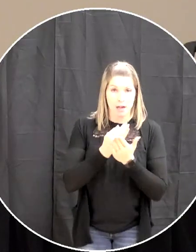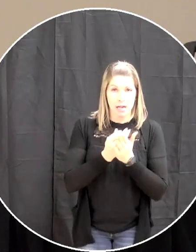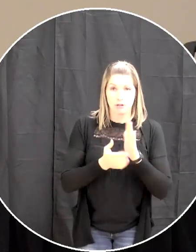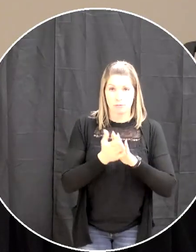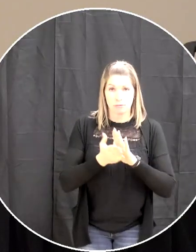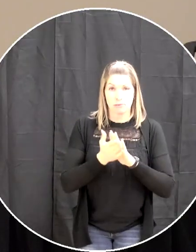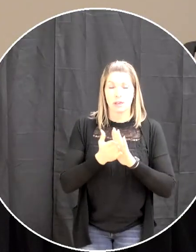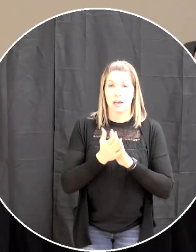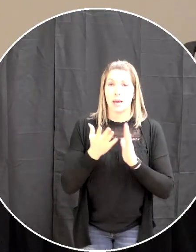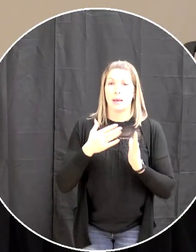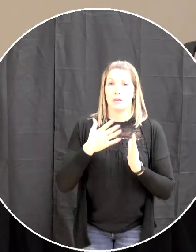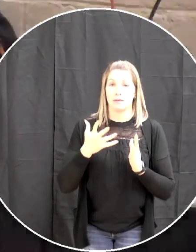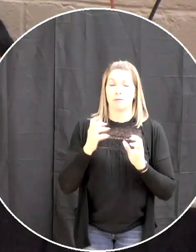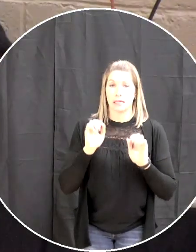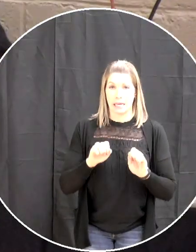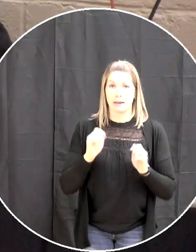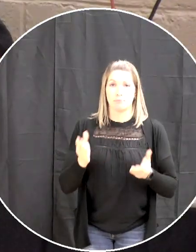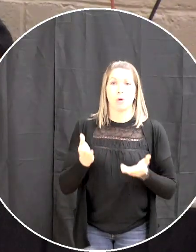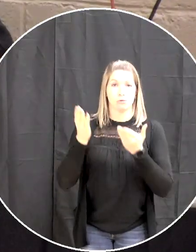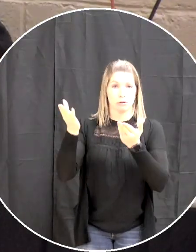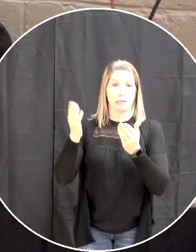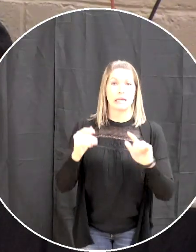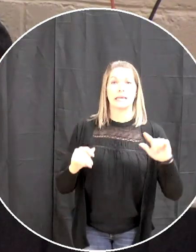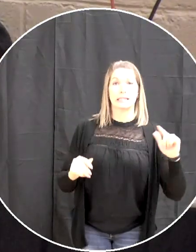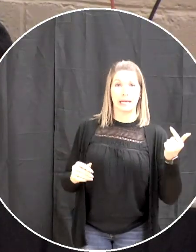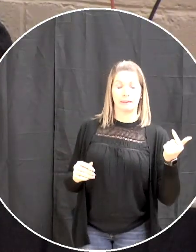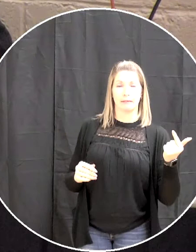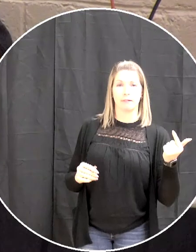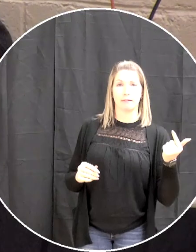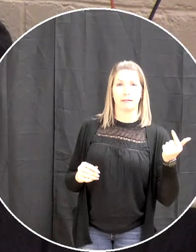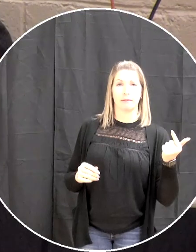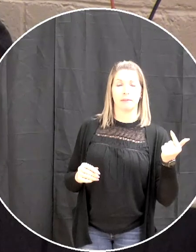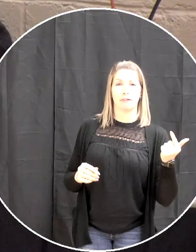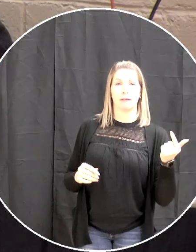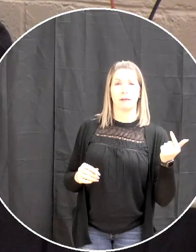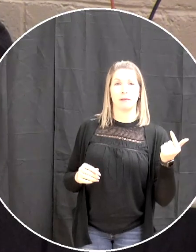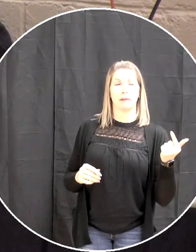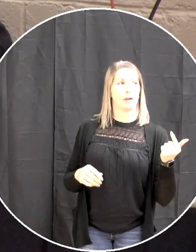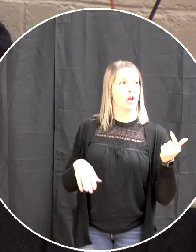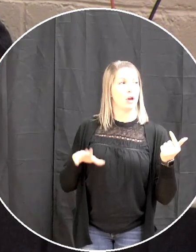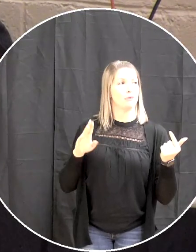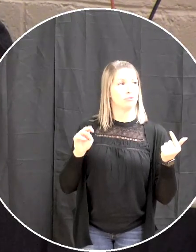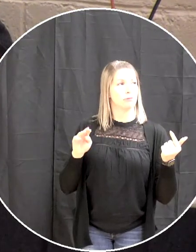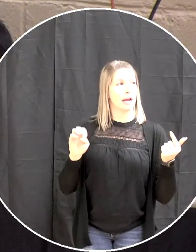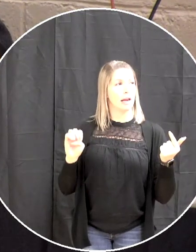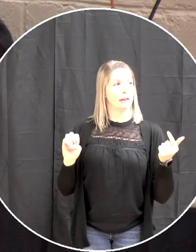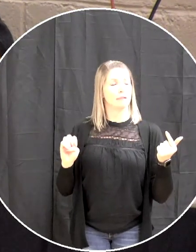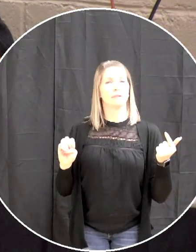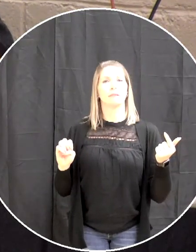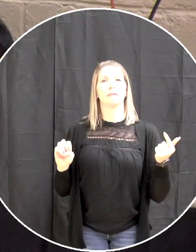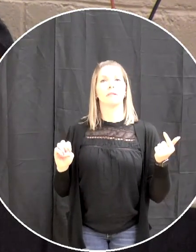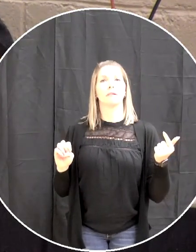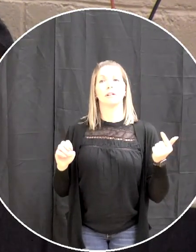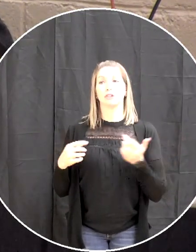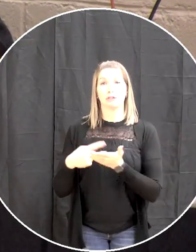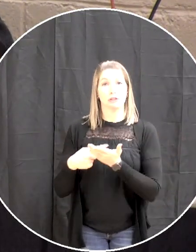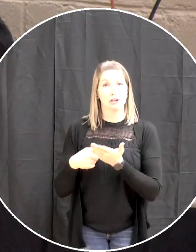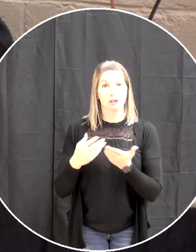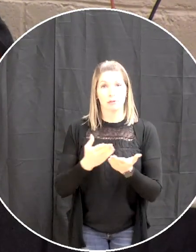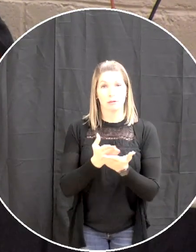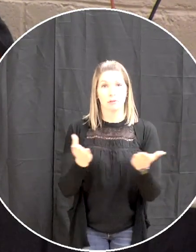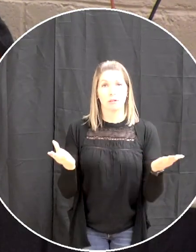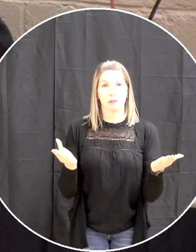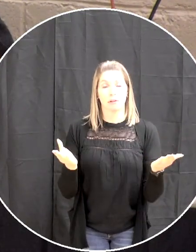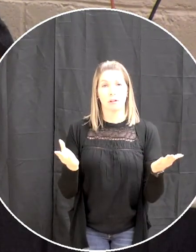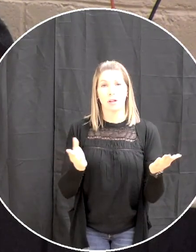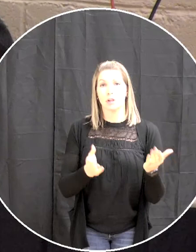moved. Seconded. Seconded by Ray. Discussion?